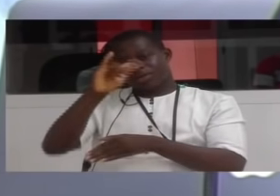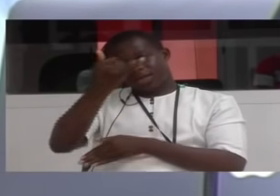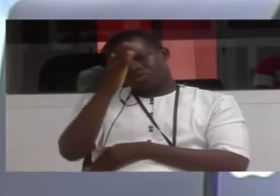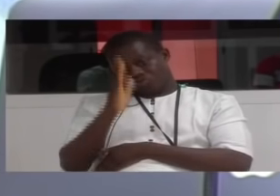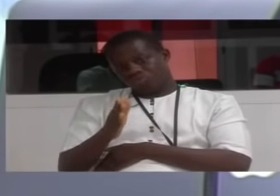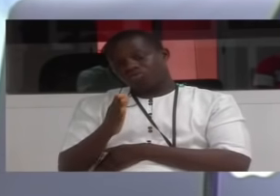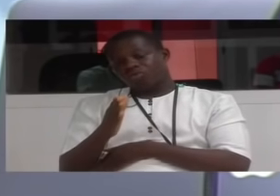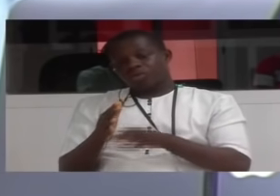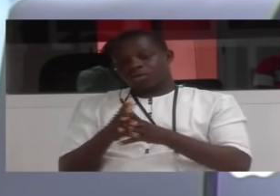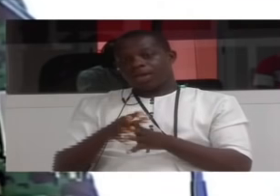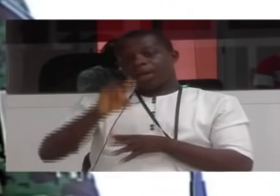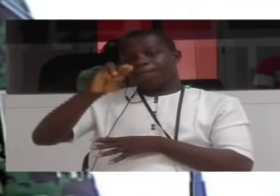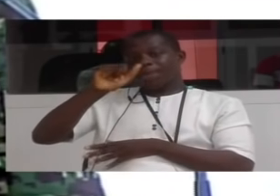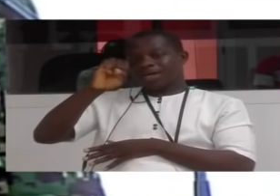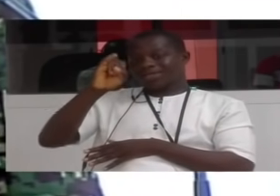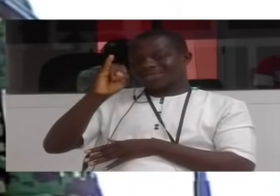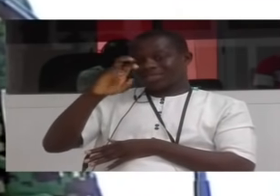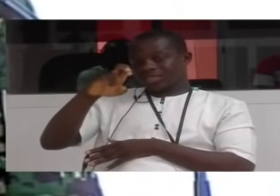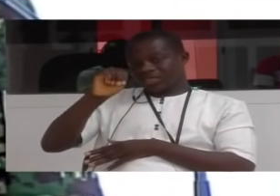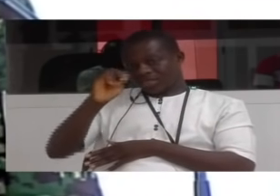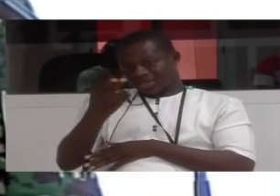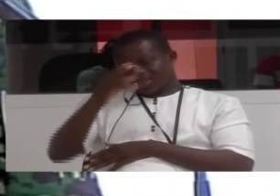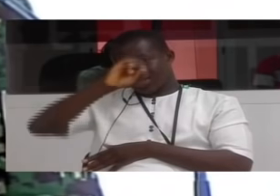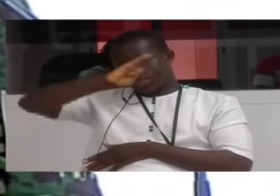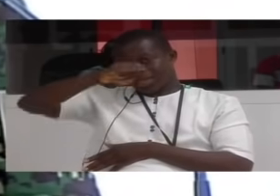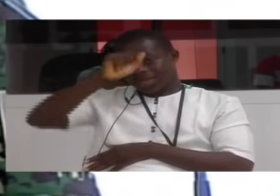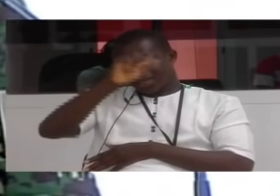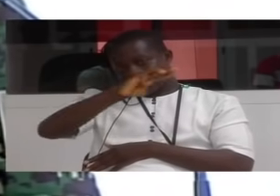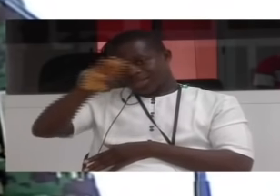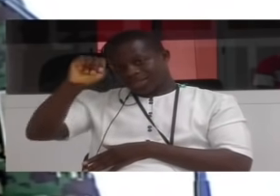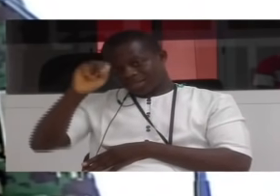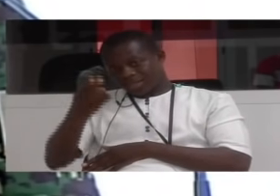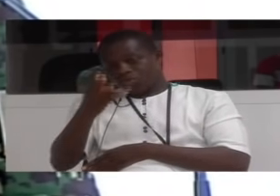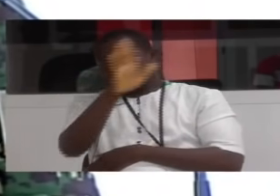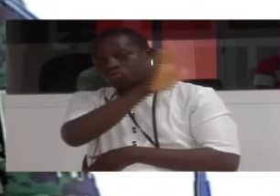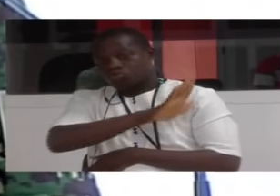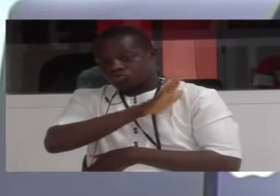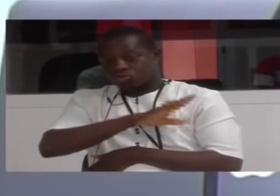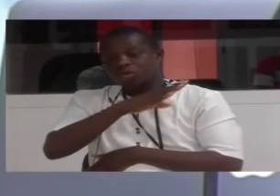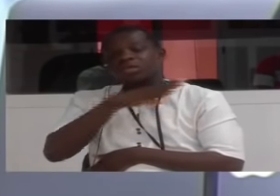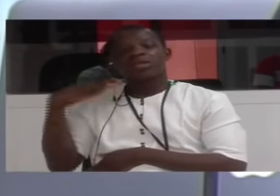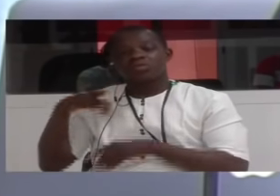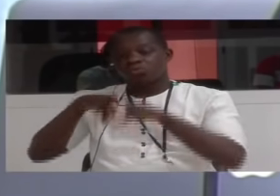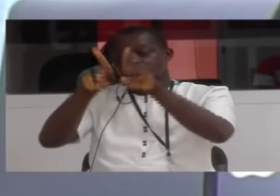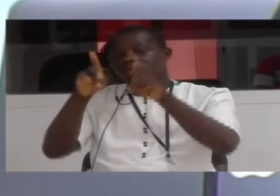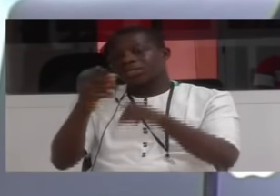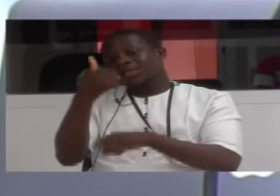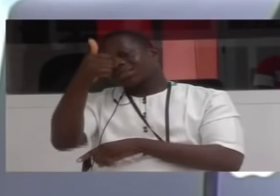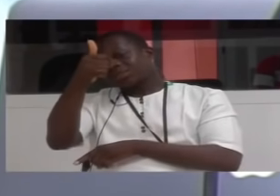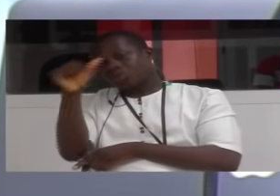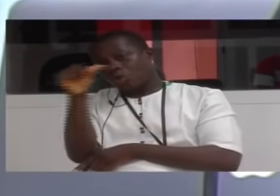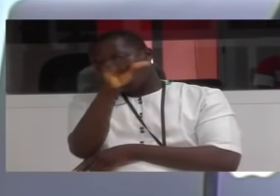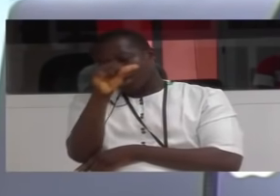true. Massiré Diame. Massiré Diame was also killed with 6 other people, including Daba Marena,